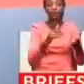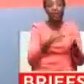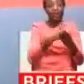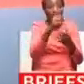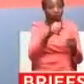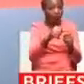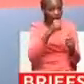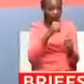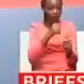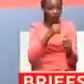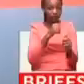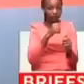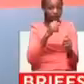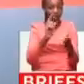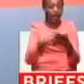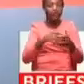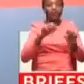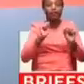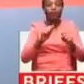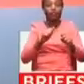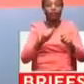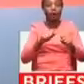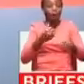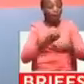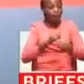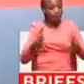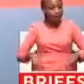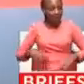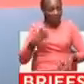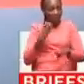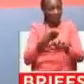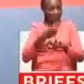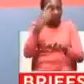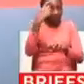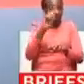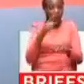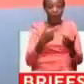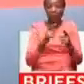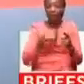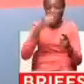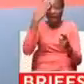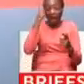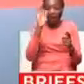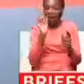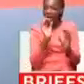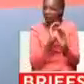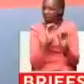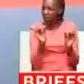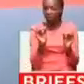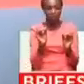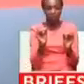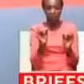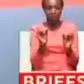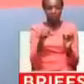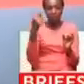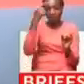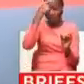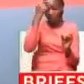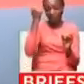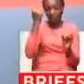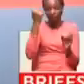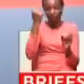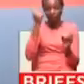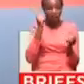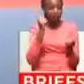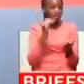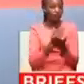refuse, he's going to make life very hard for you. But I didn't realize that at that time, because he was like, obviously, I was